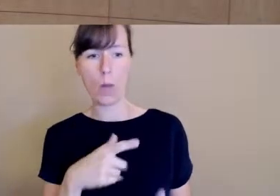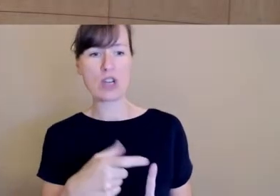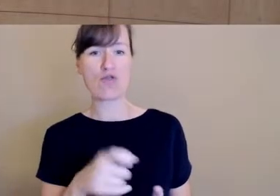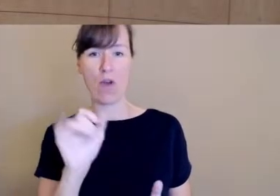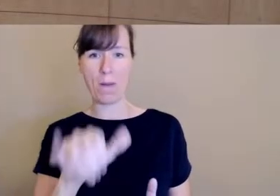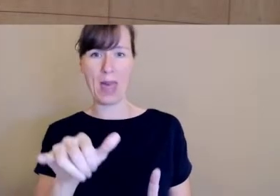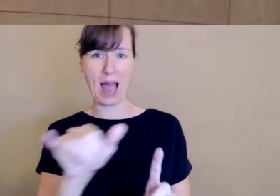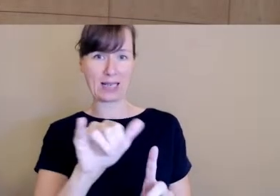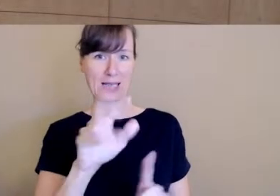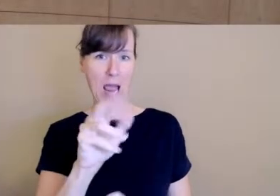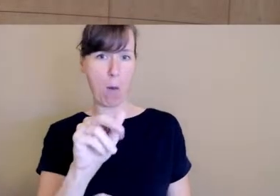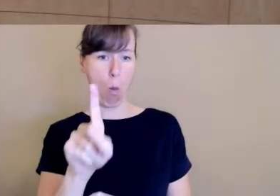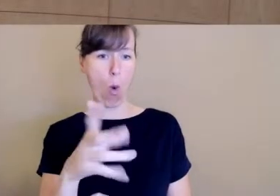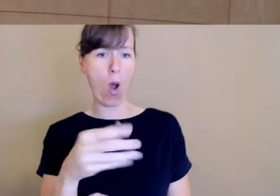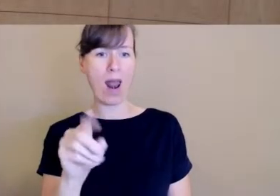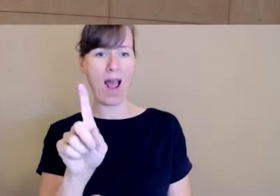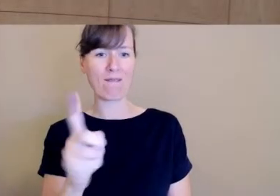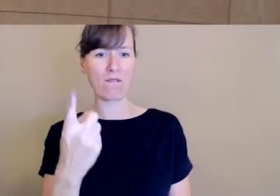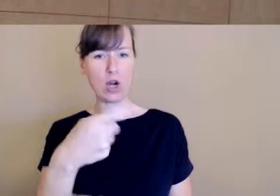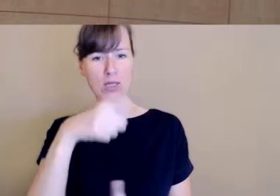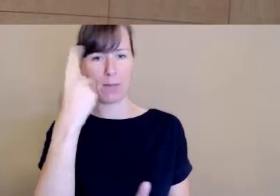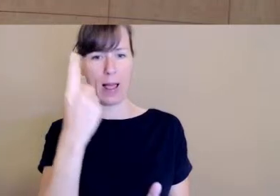member from Ward 1.